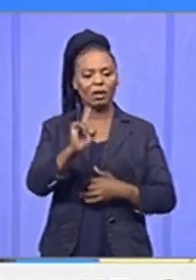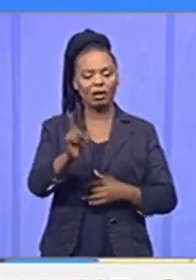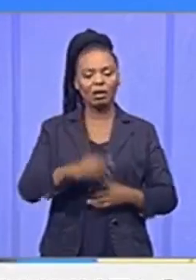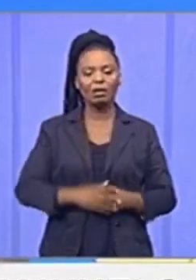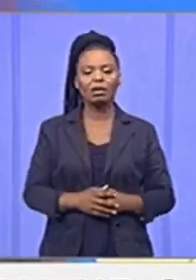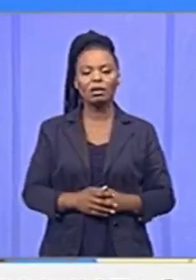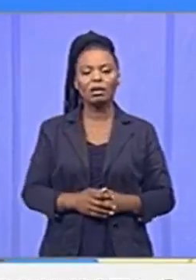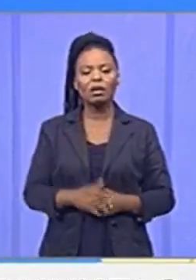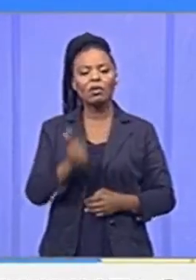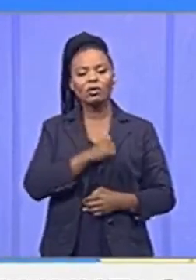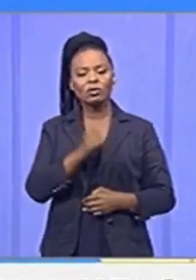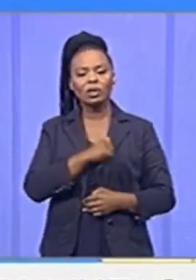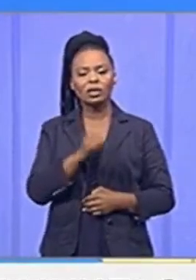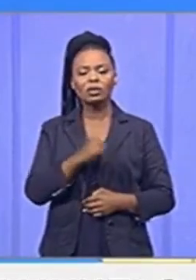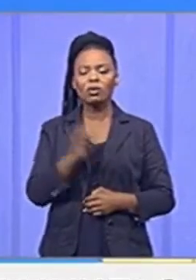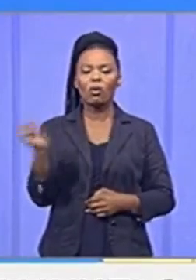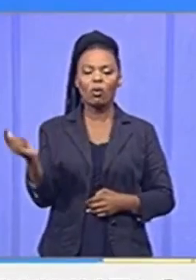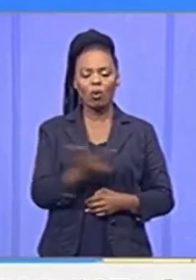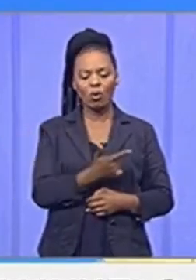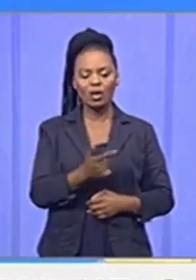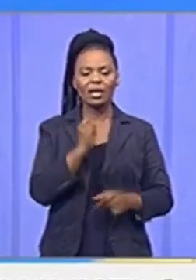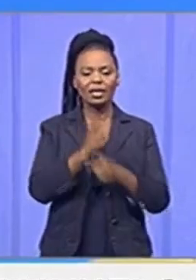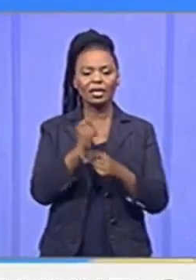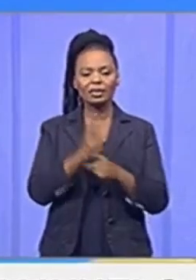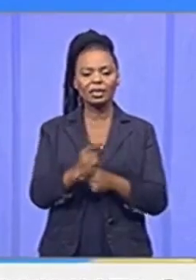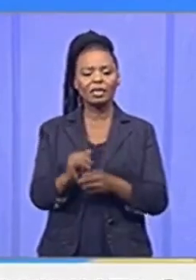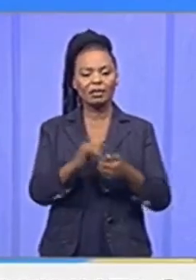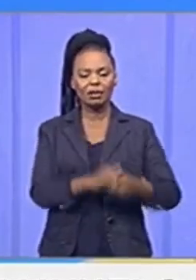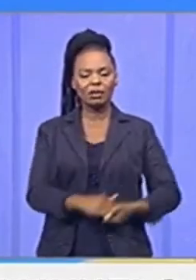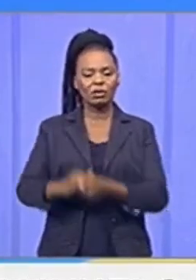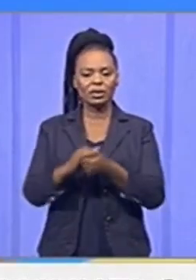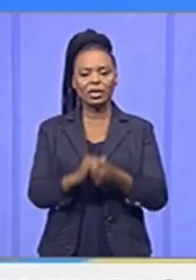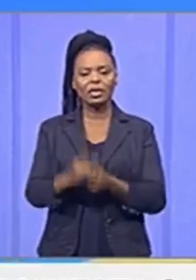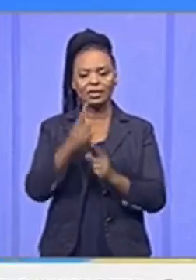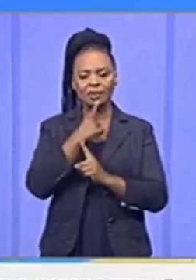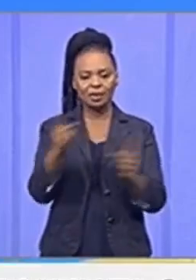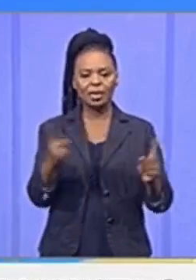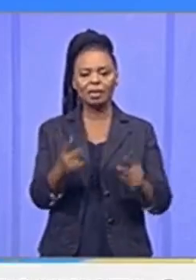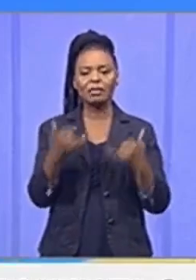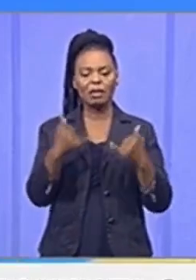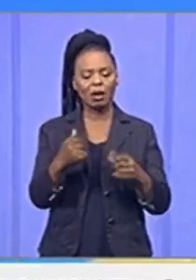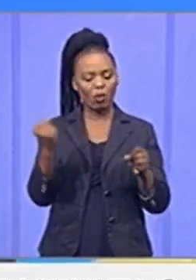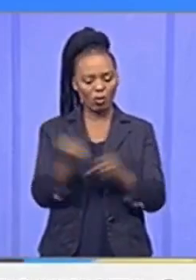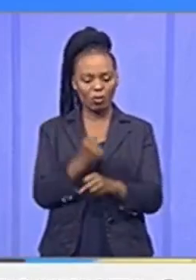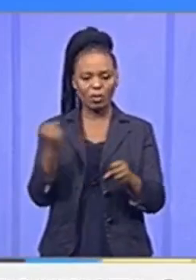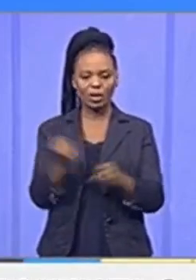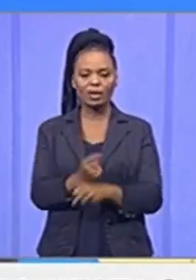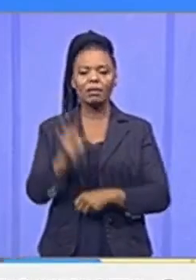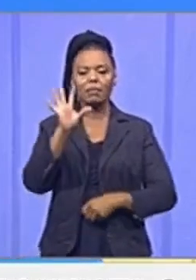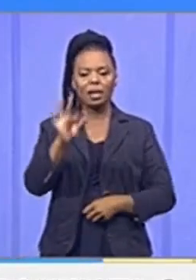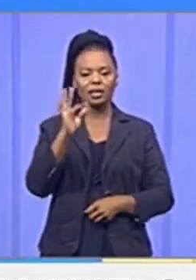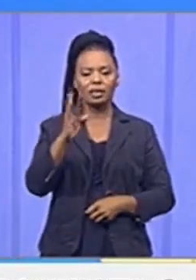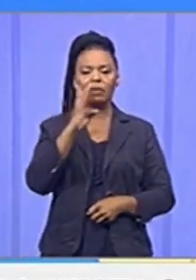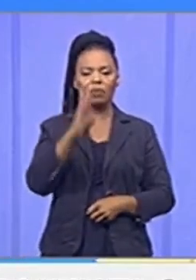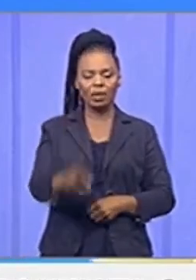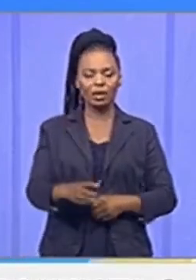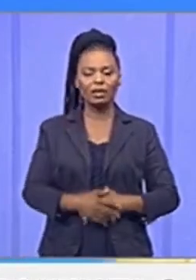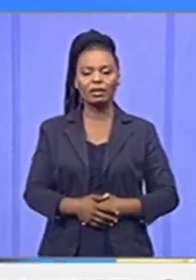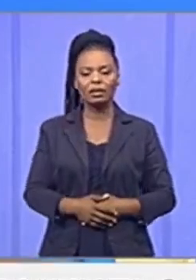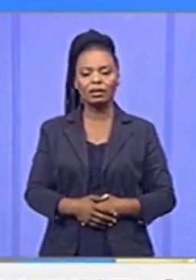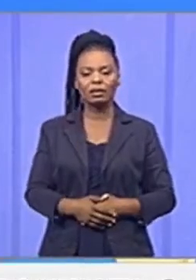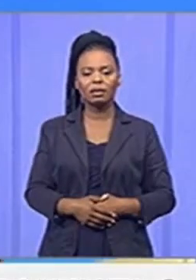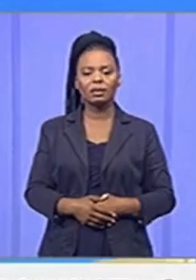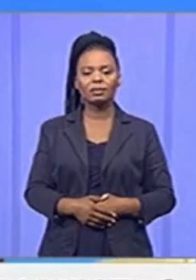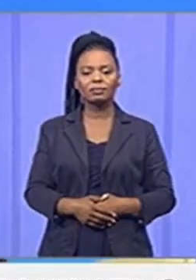Fortunately, all tax industries have said they will be operating on Monday. Those